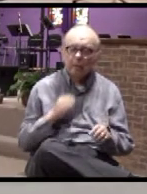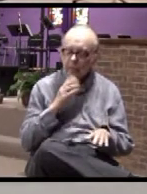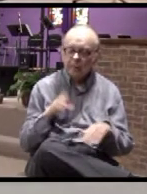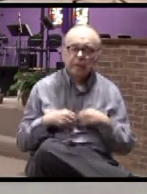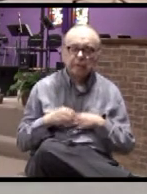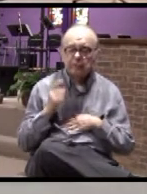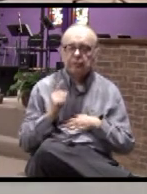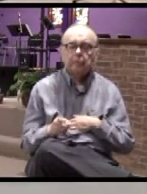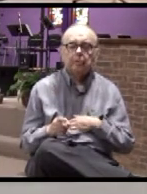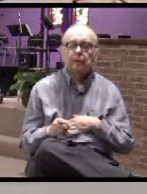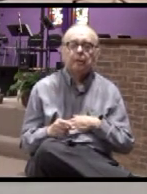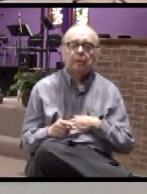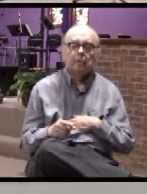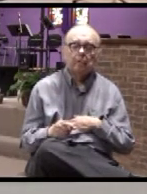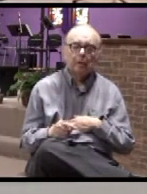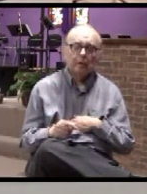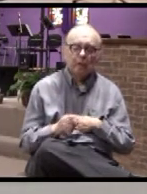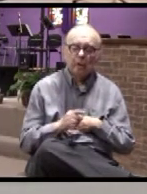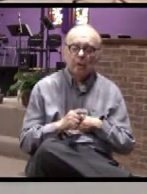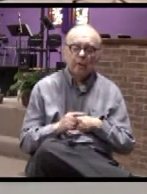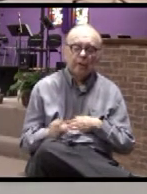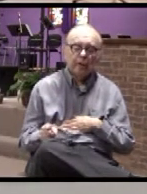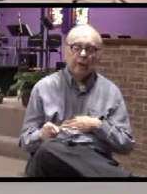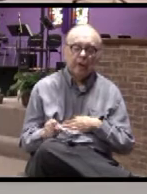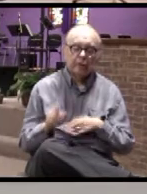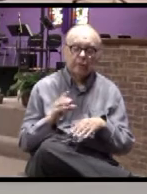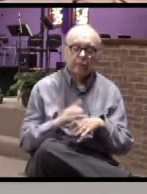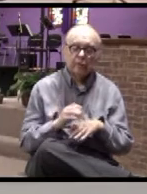you, they are not a church.